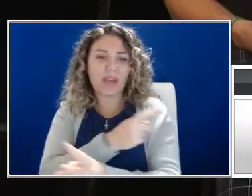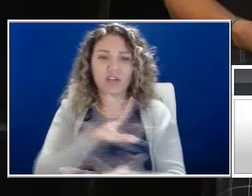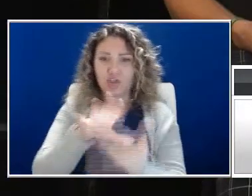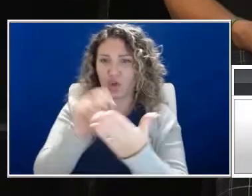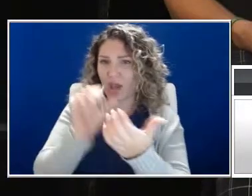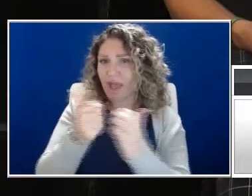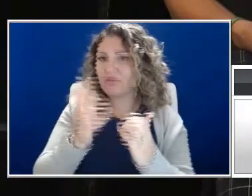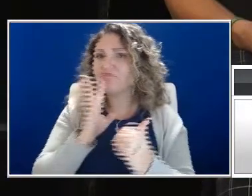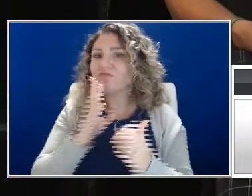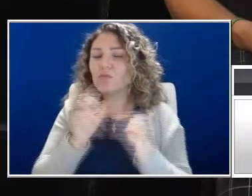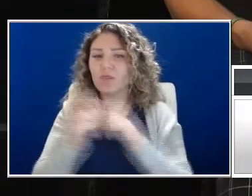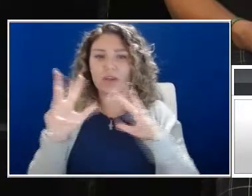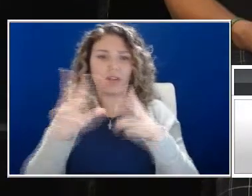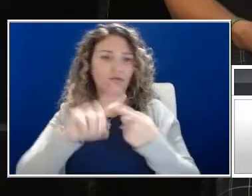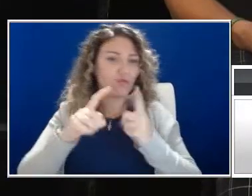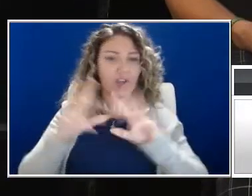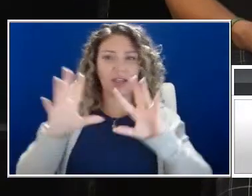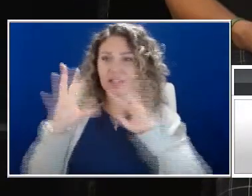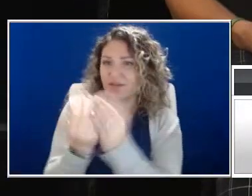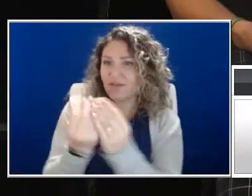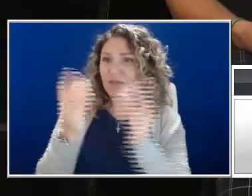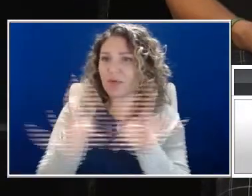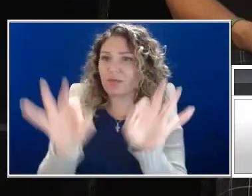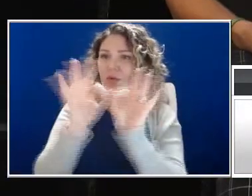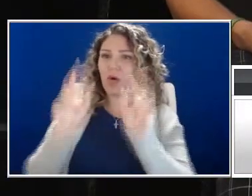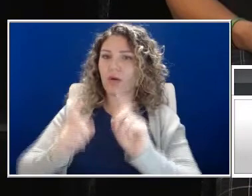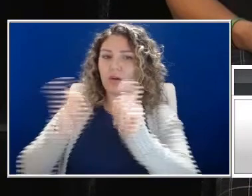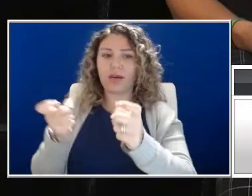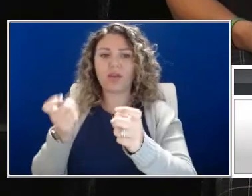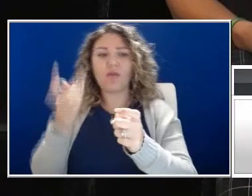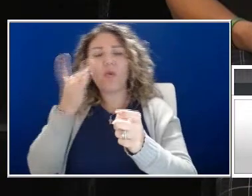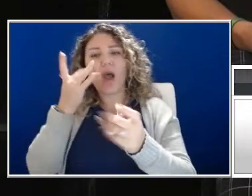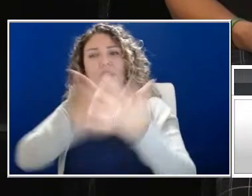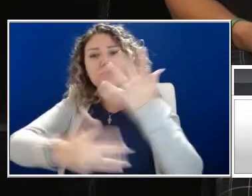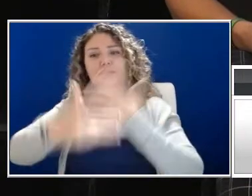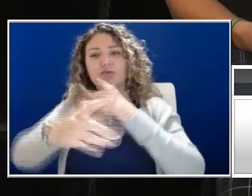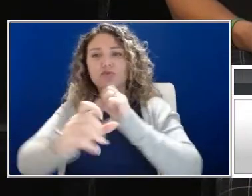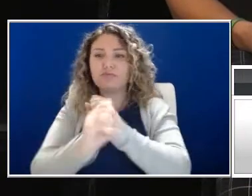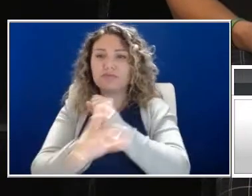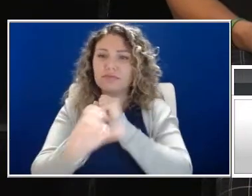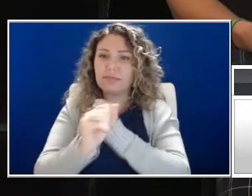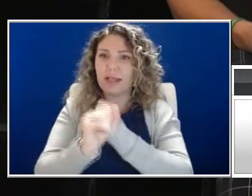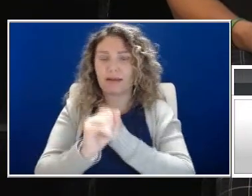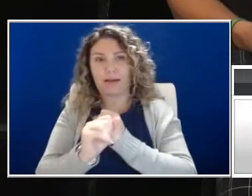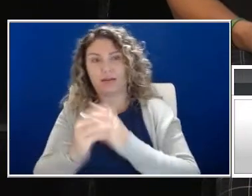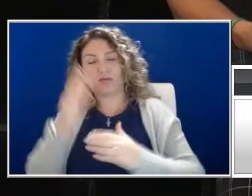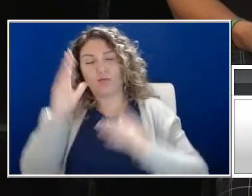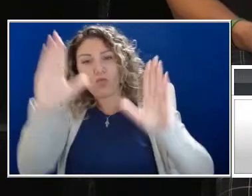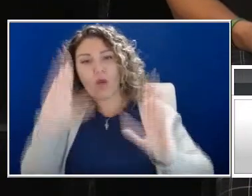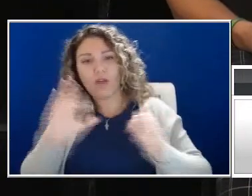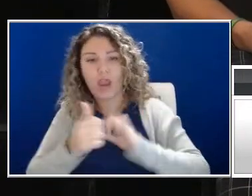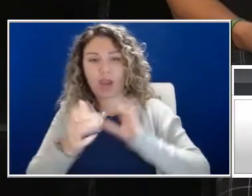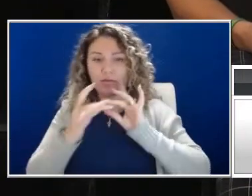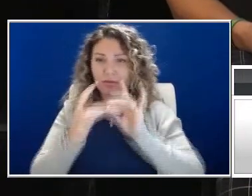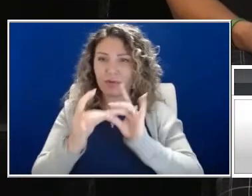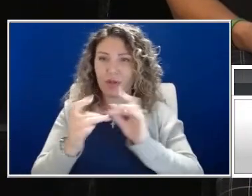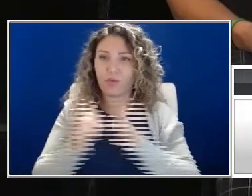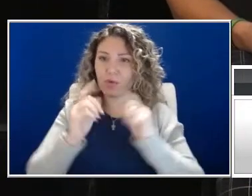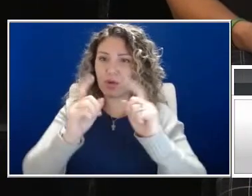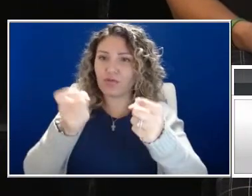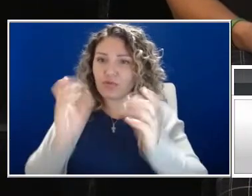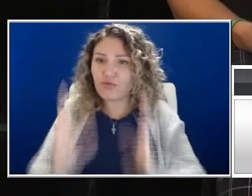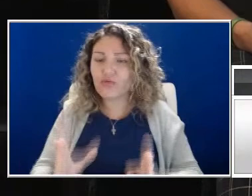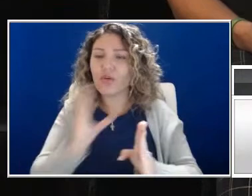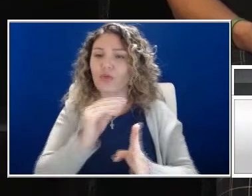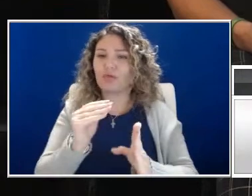this important give and why social media is a great way to connect with potential donors. They met and talked with our transplant team